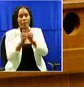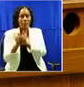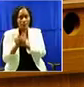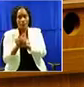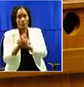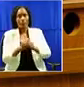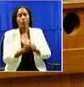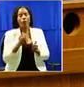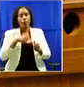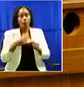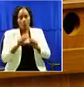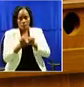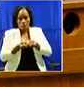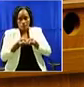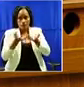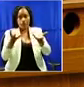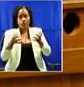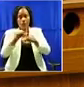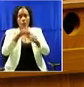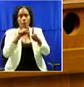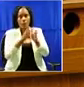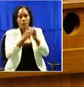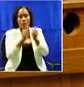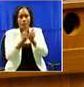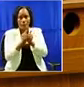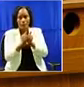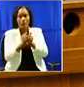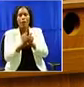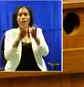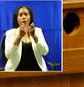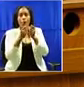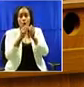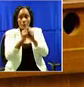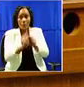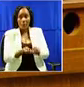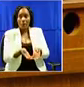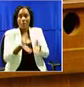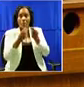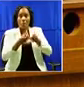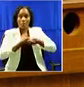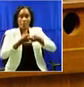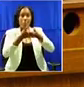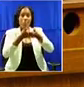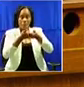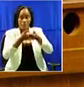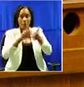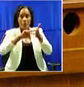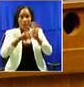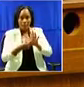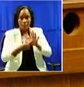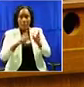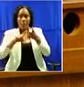releasing the NEDLAC Social Partner Economic Recovery Plan and the Social Compact for Energy